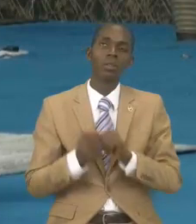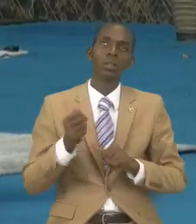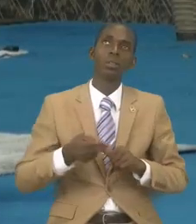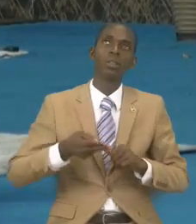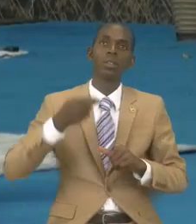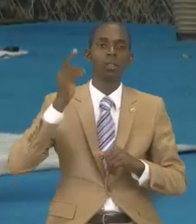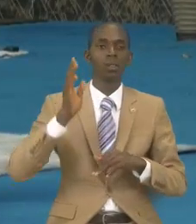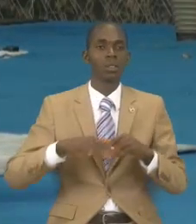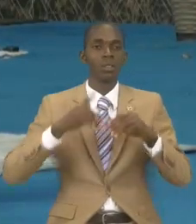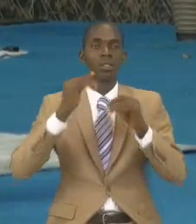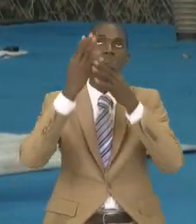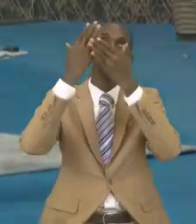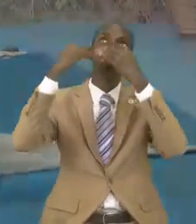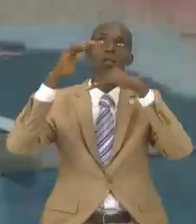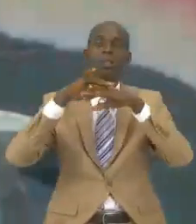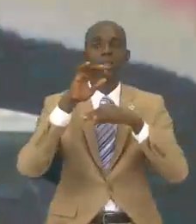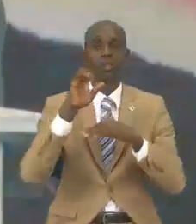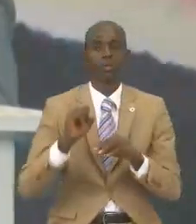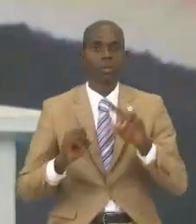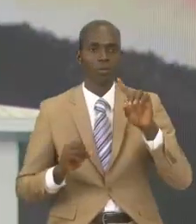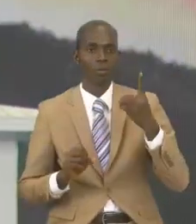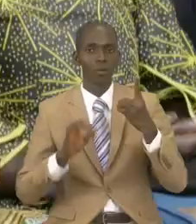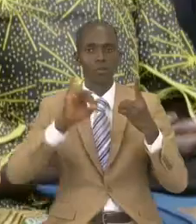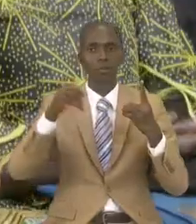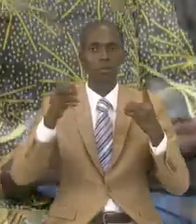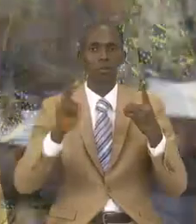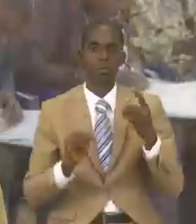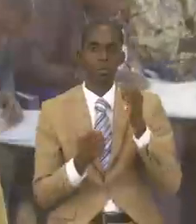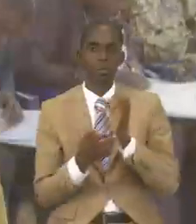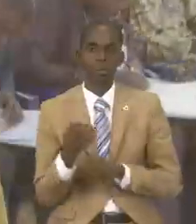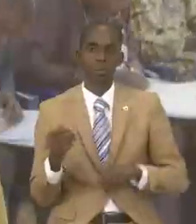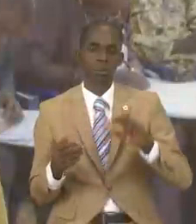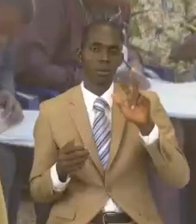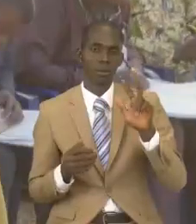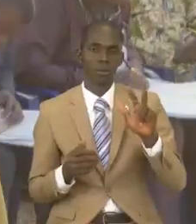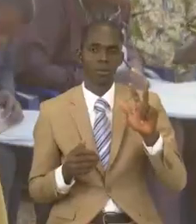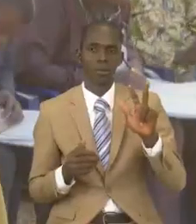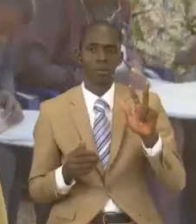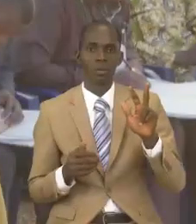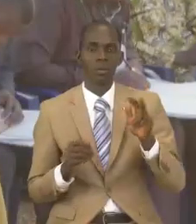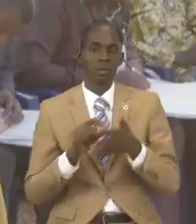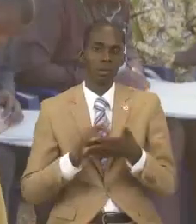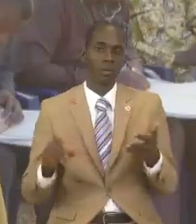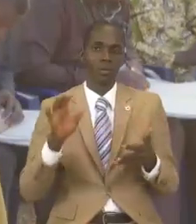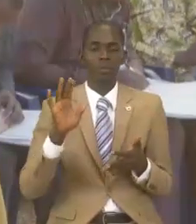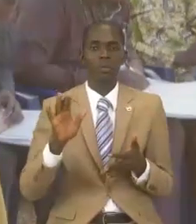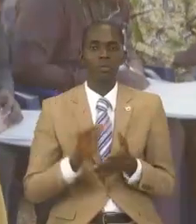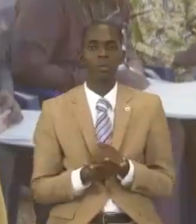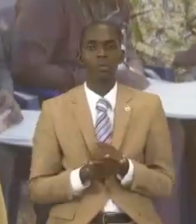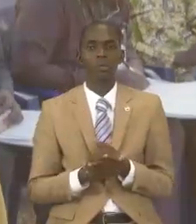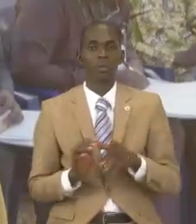the heavens. 1 John chapter 3, verse 5. In